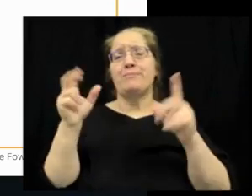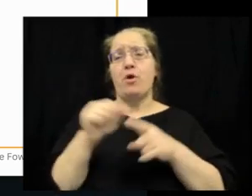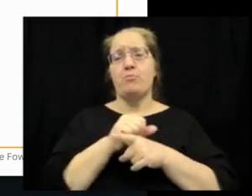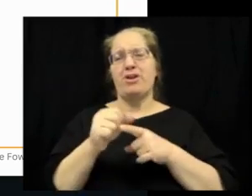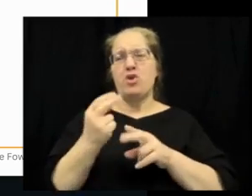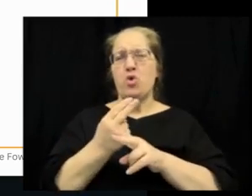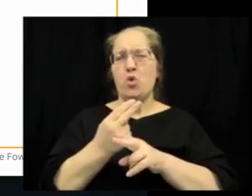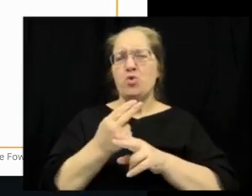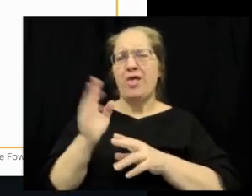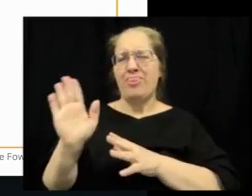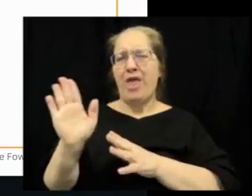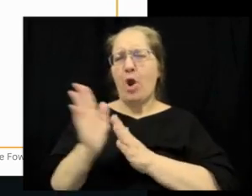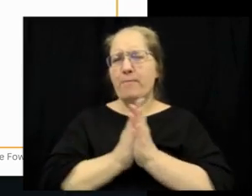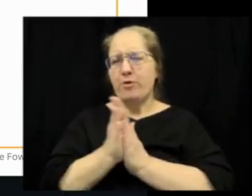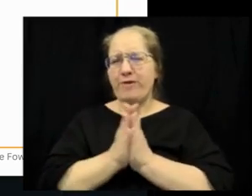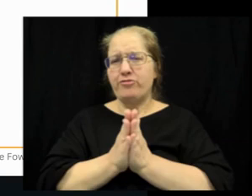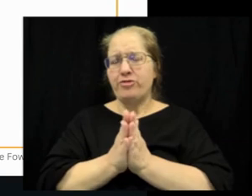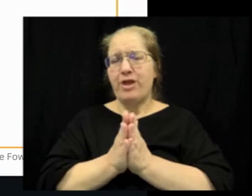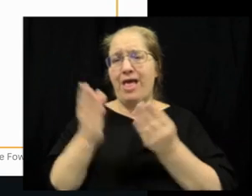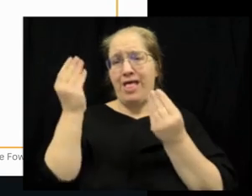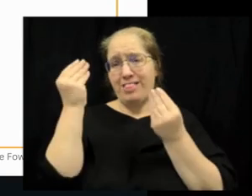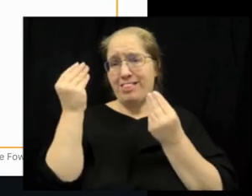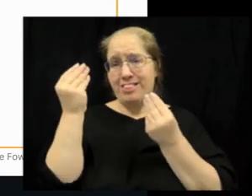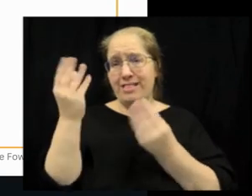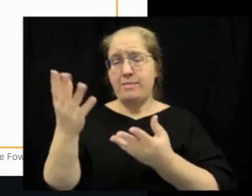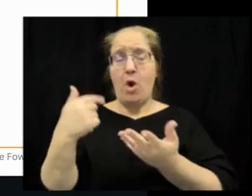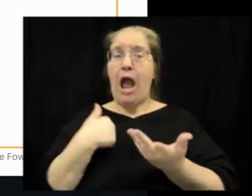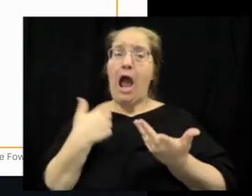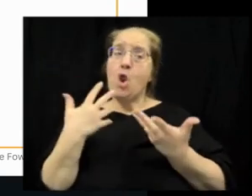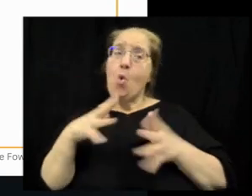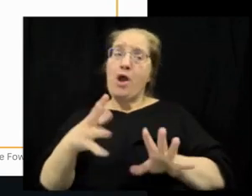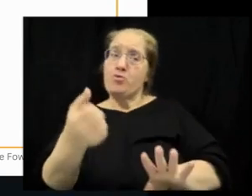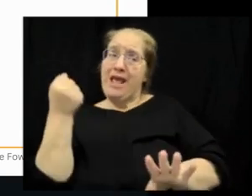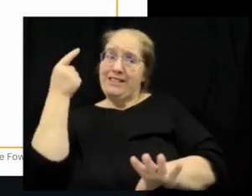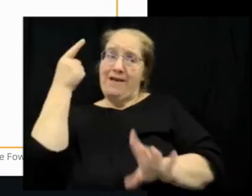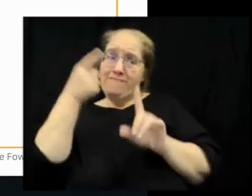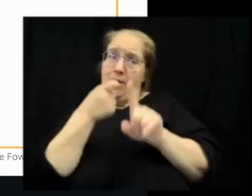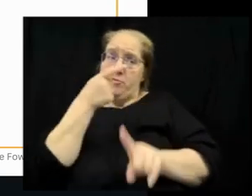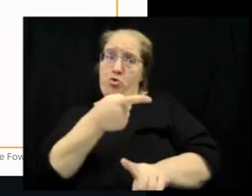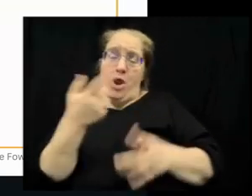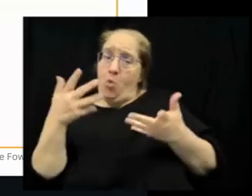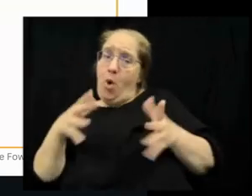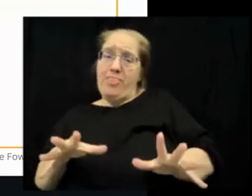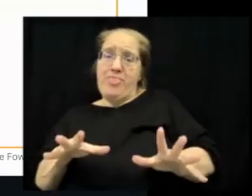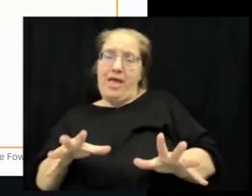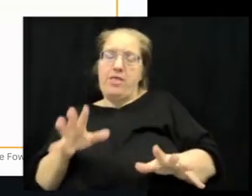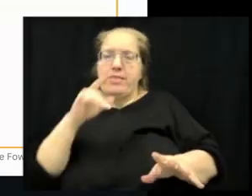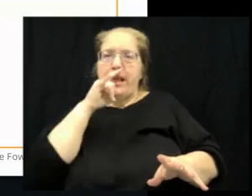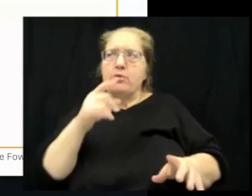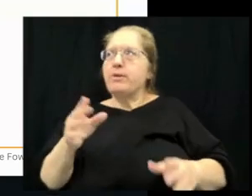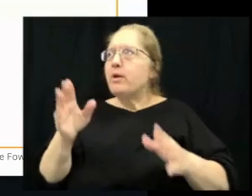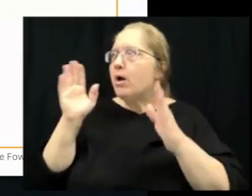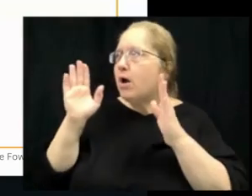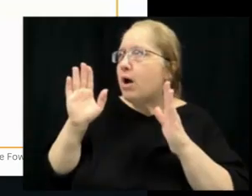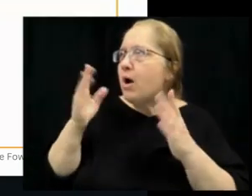to do and let them know you don't want to keep them from it. That's going to get their ears open.